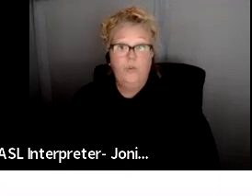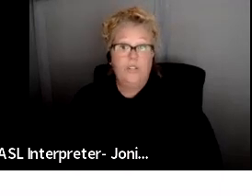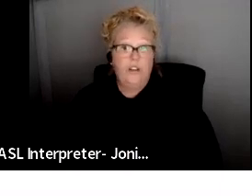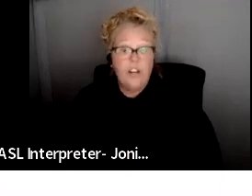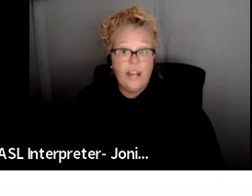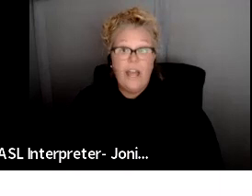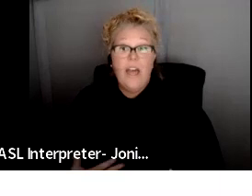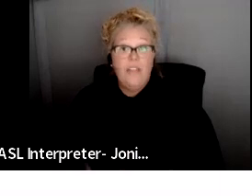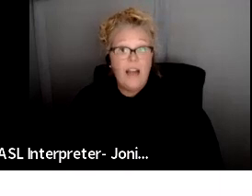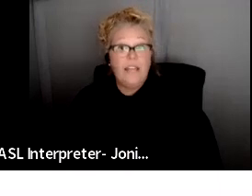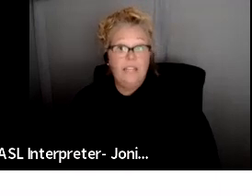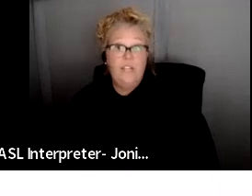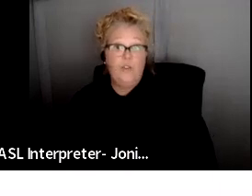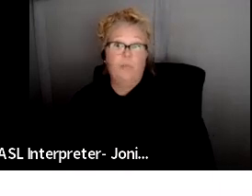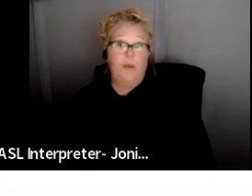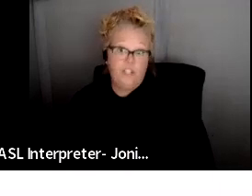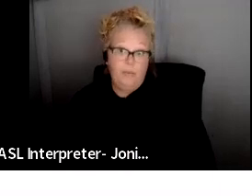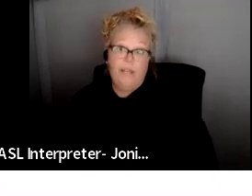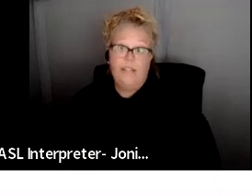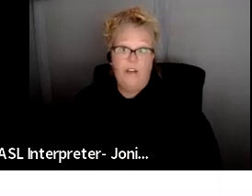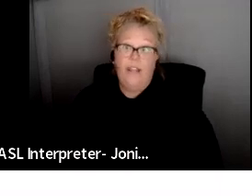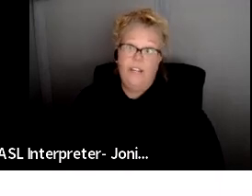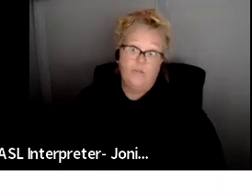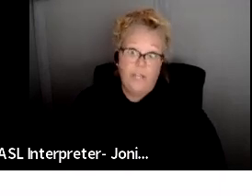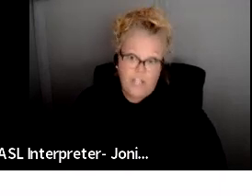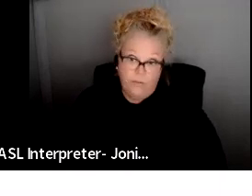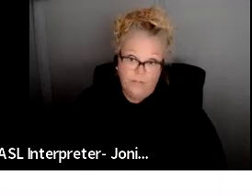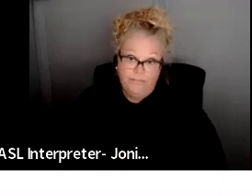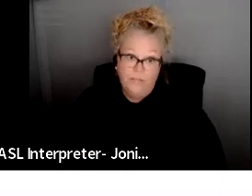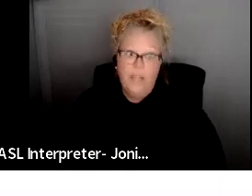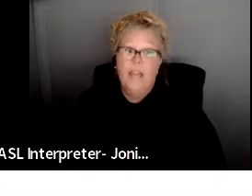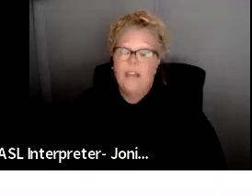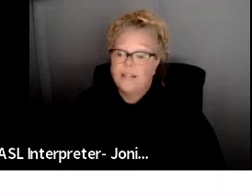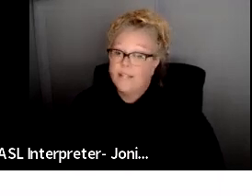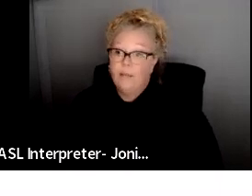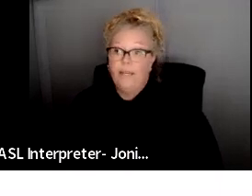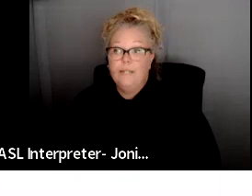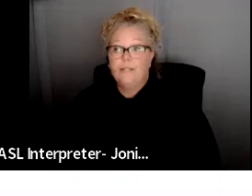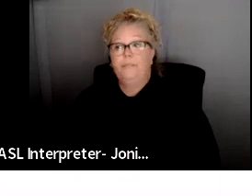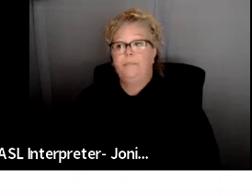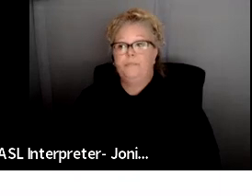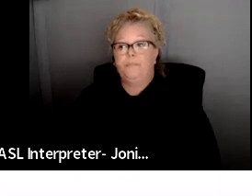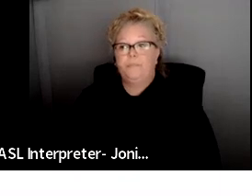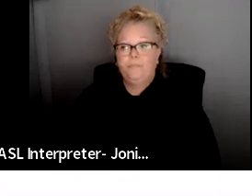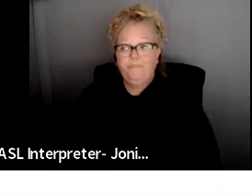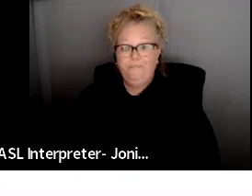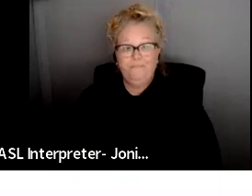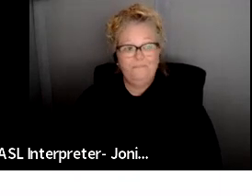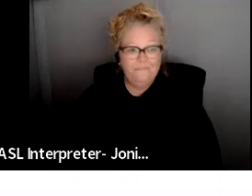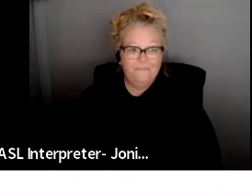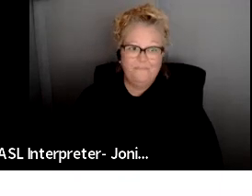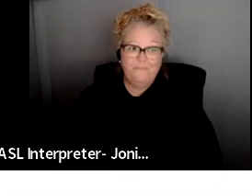start to lose their hearing, that can lead to depression because now they need to reach out. Next slide, please.